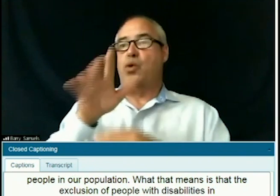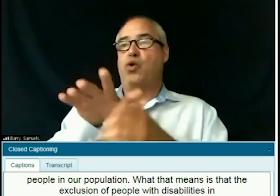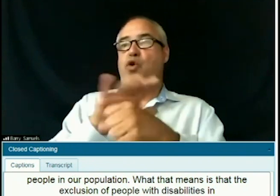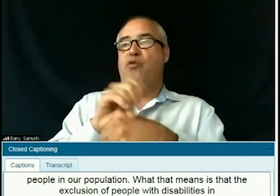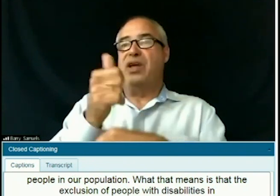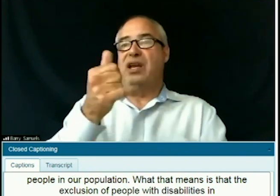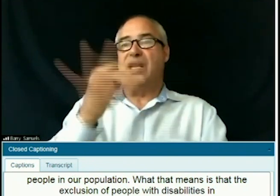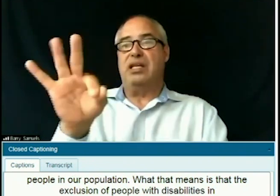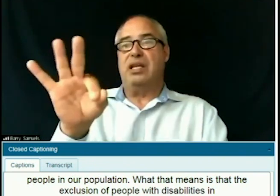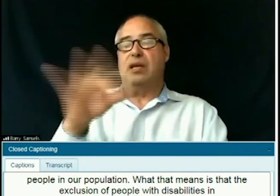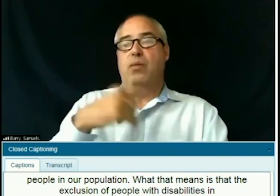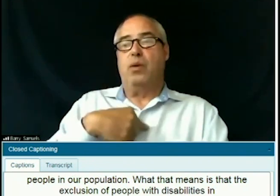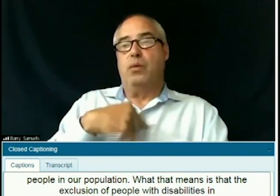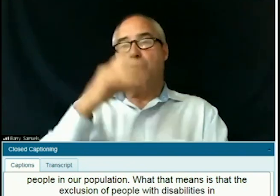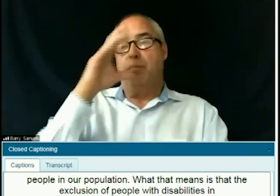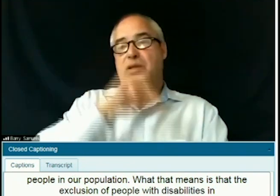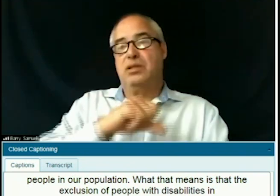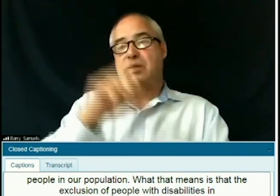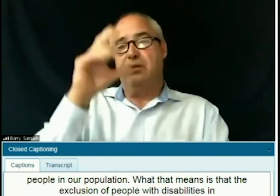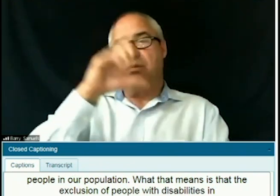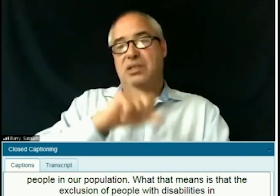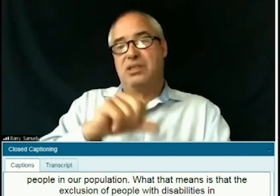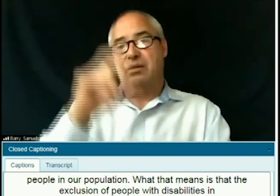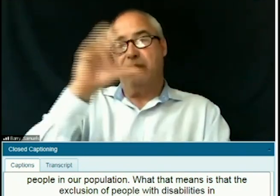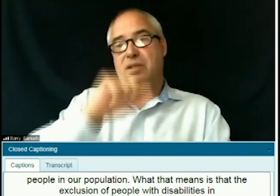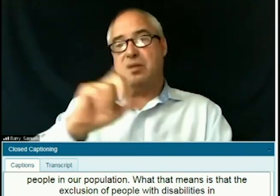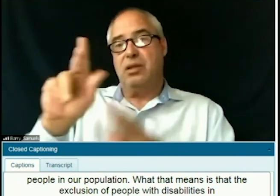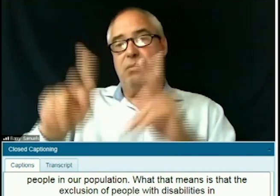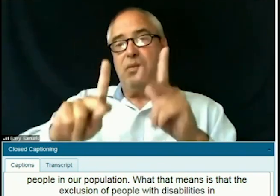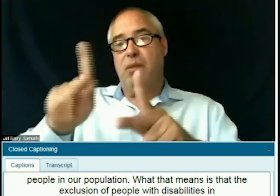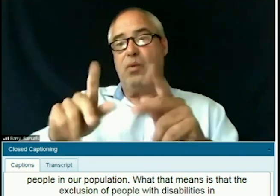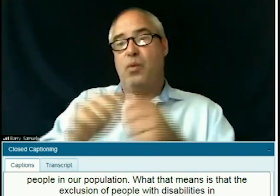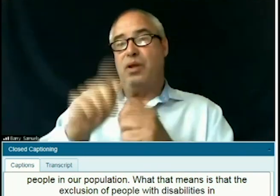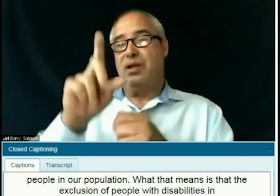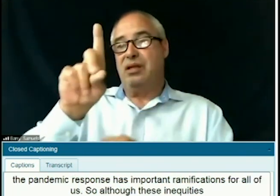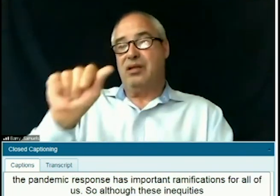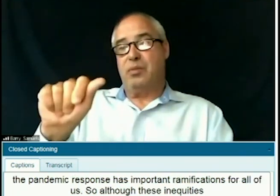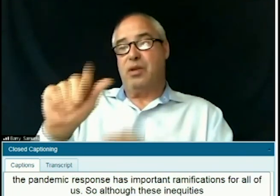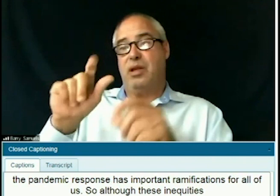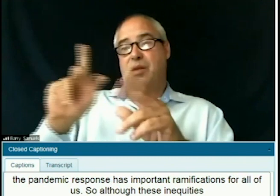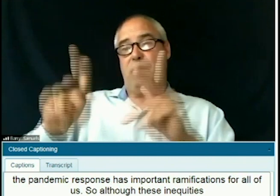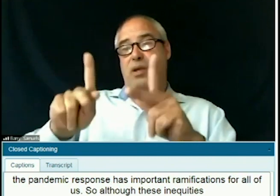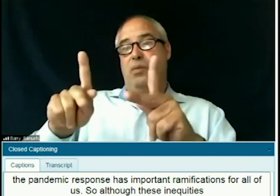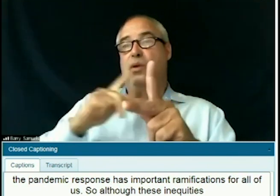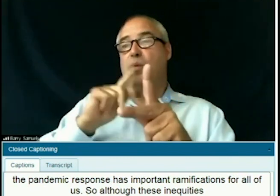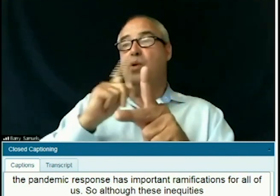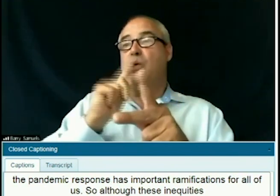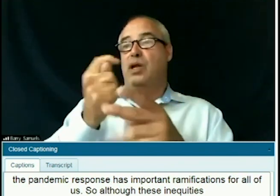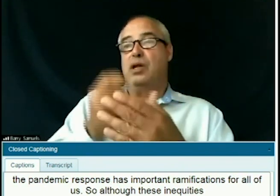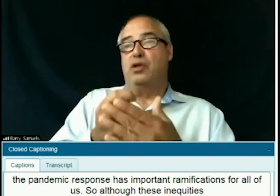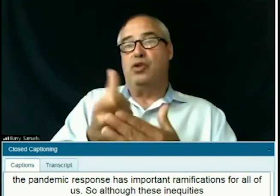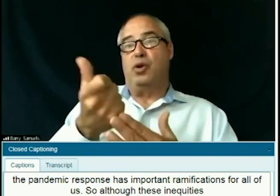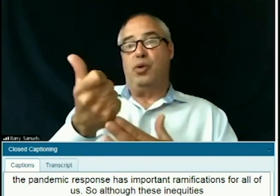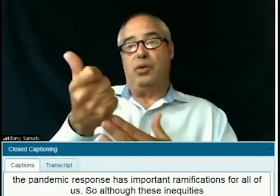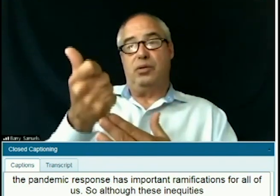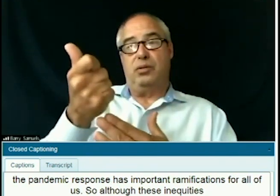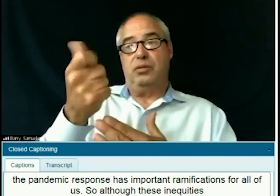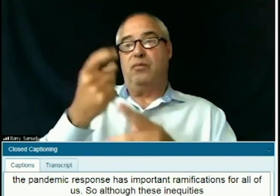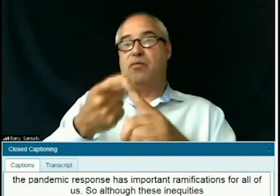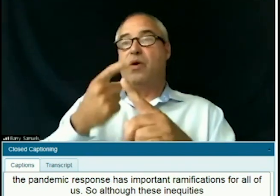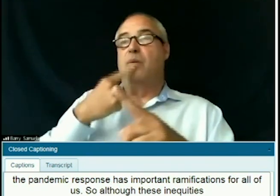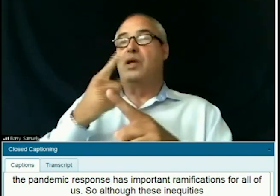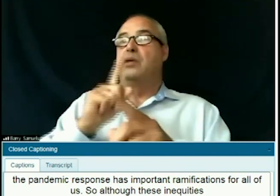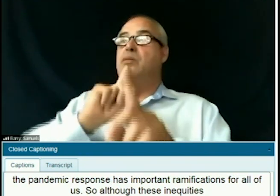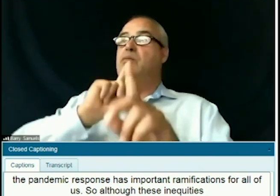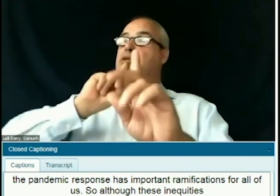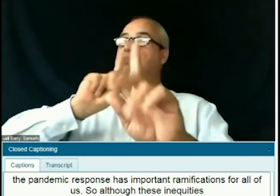mark for many people in our population. What that means is that the exclusion of people with disabilities in the pandemic response has